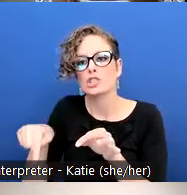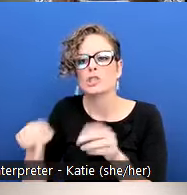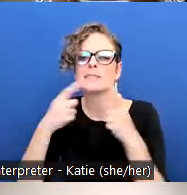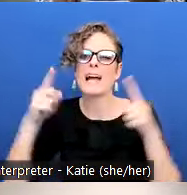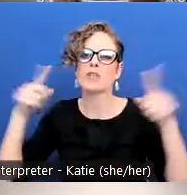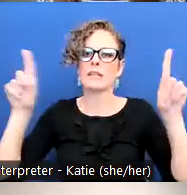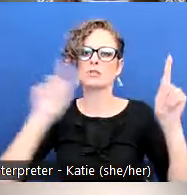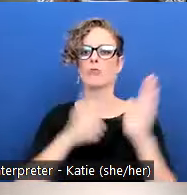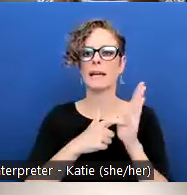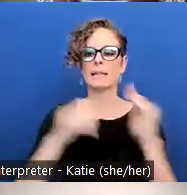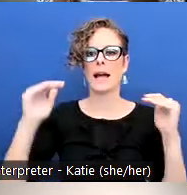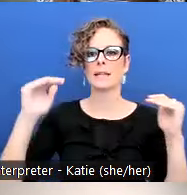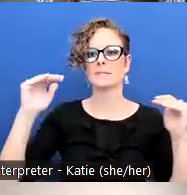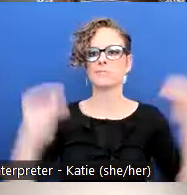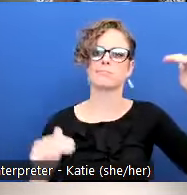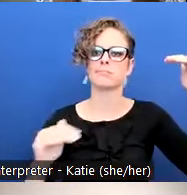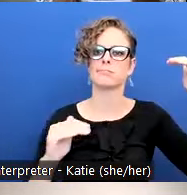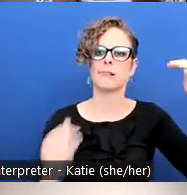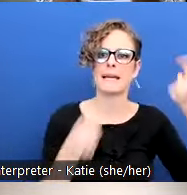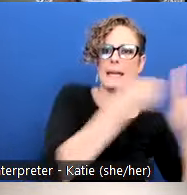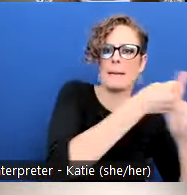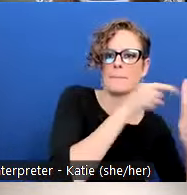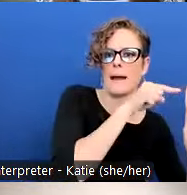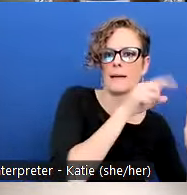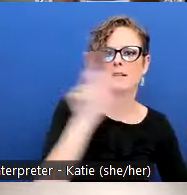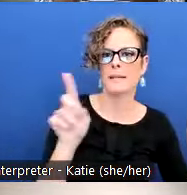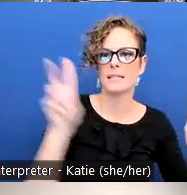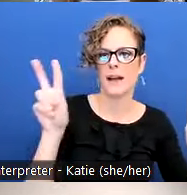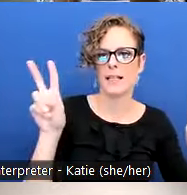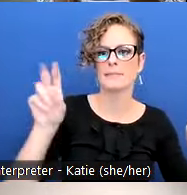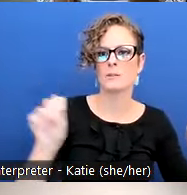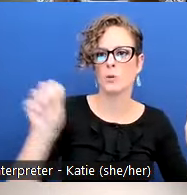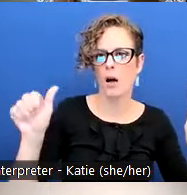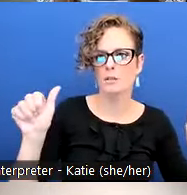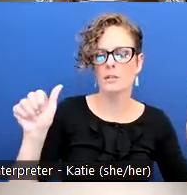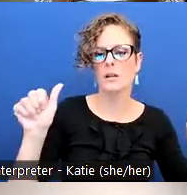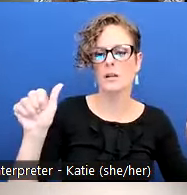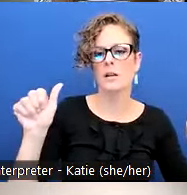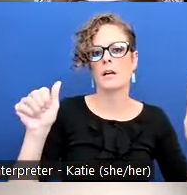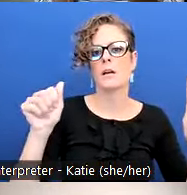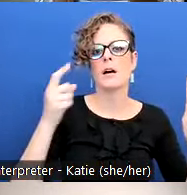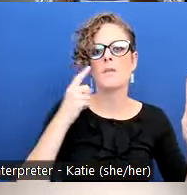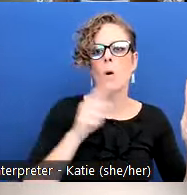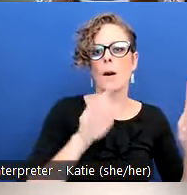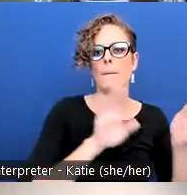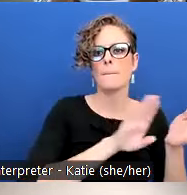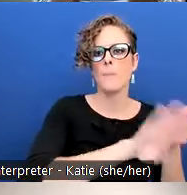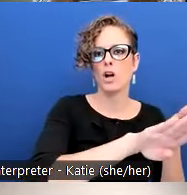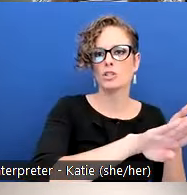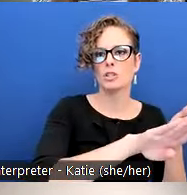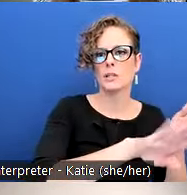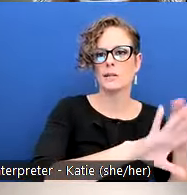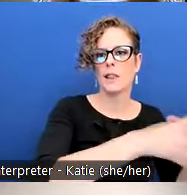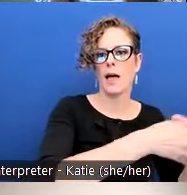the disproportionate impact of domestic violence, sexual assault, other crimes on marginalized communities. It